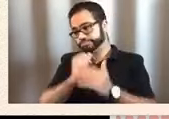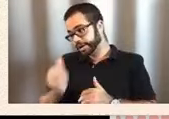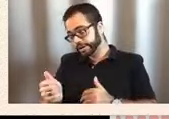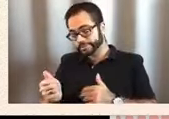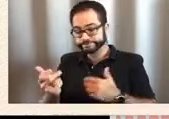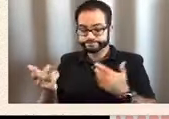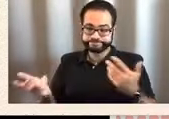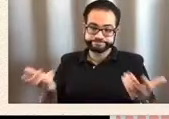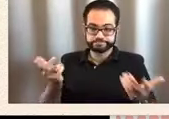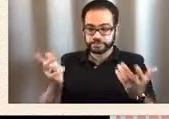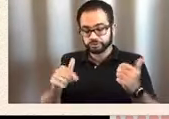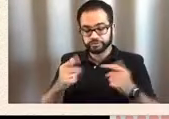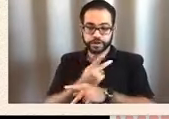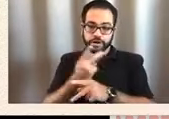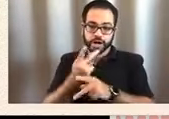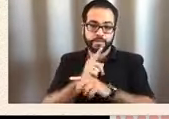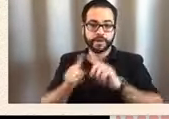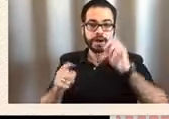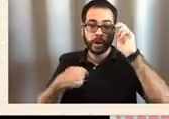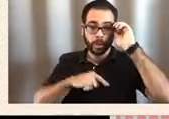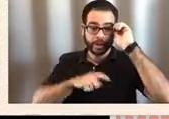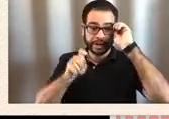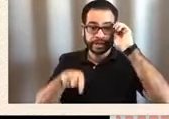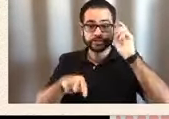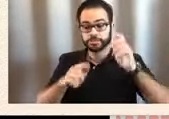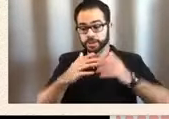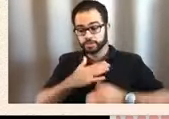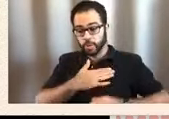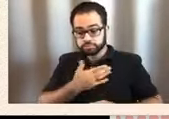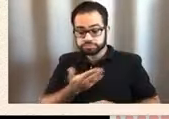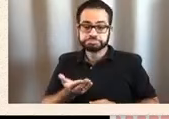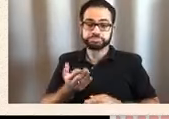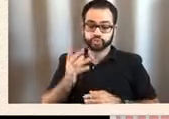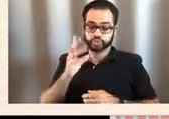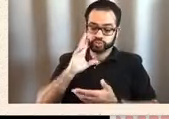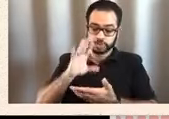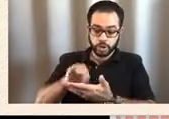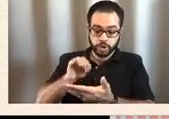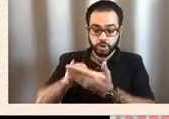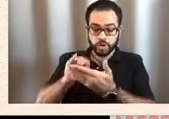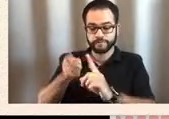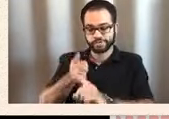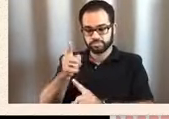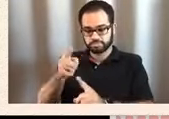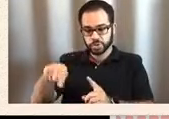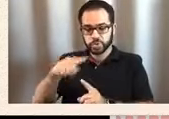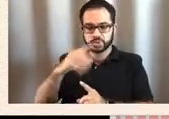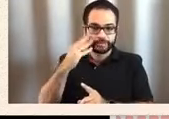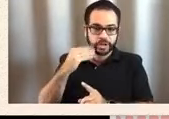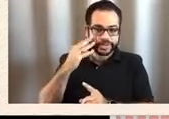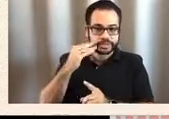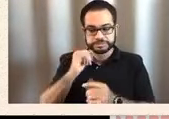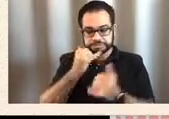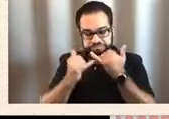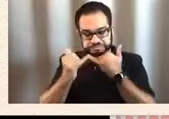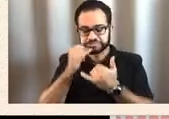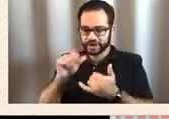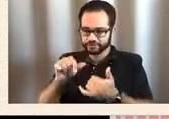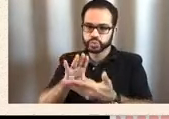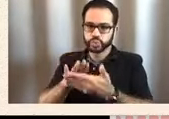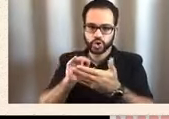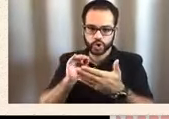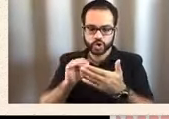but we need to be open to learning from those experiences and use them